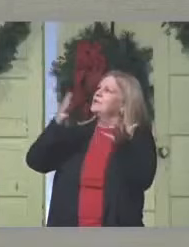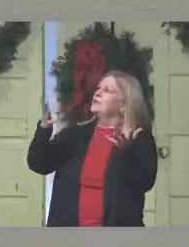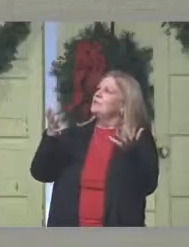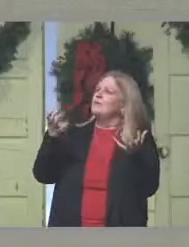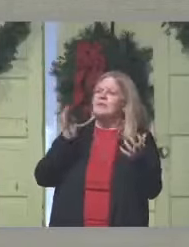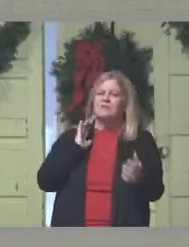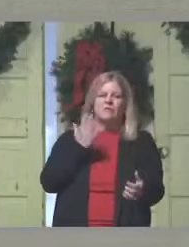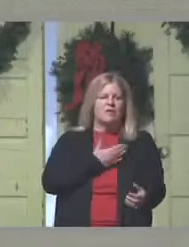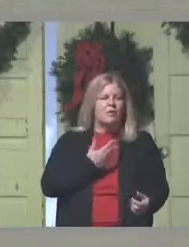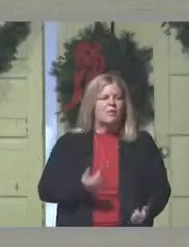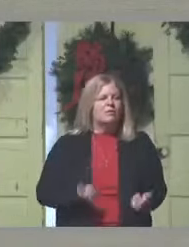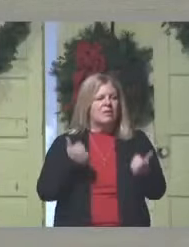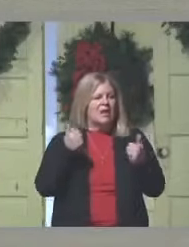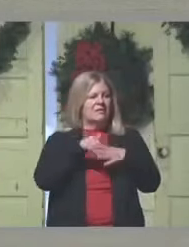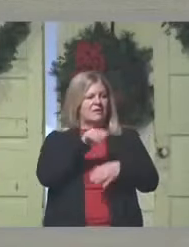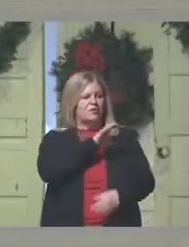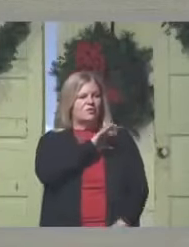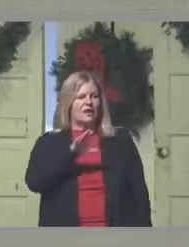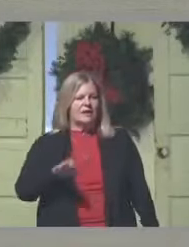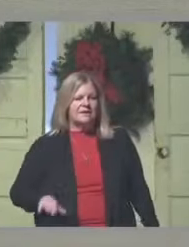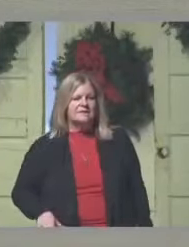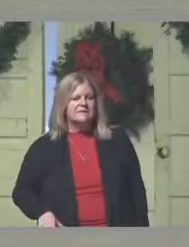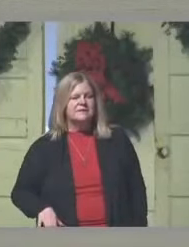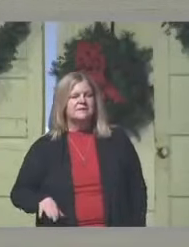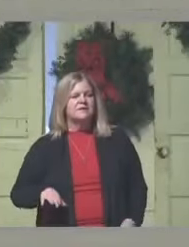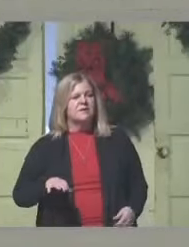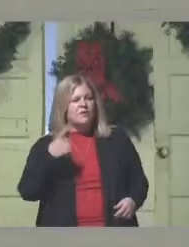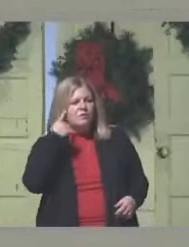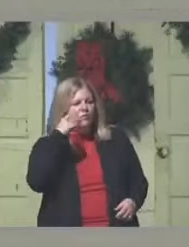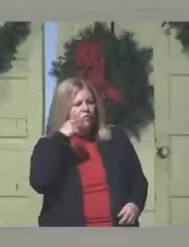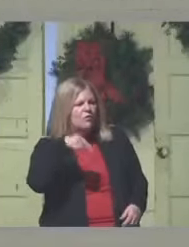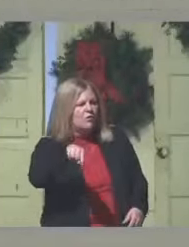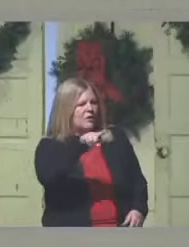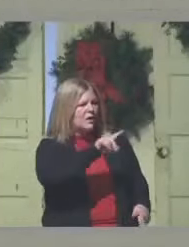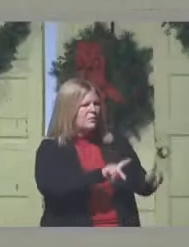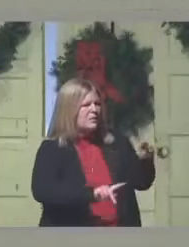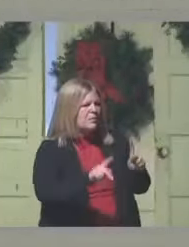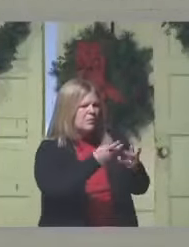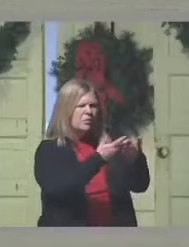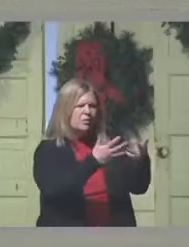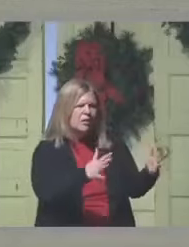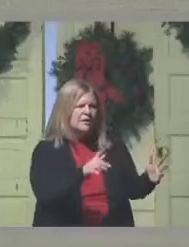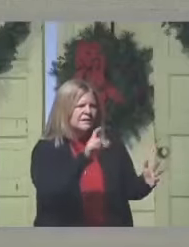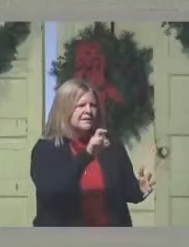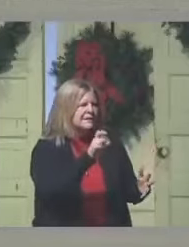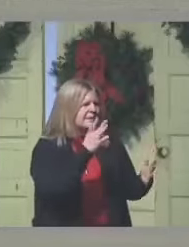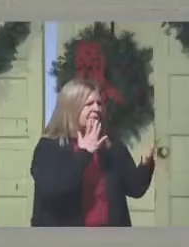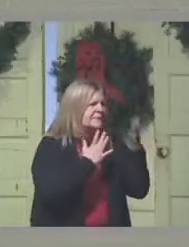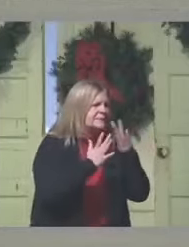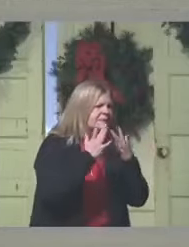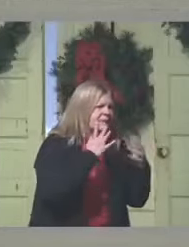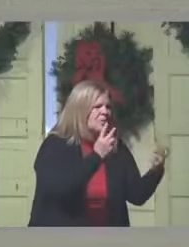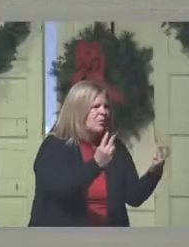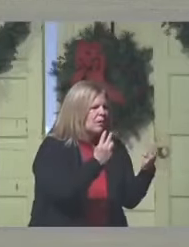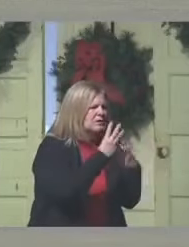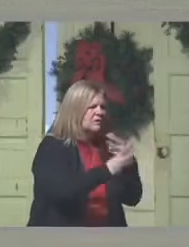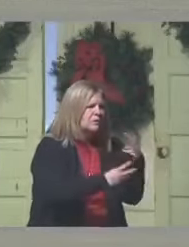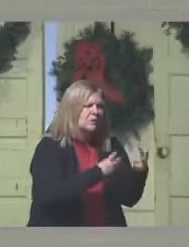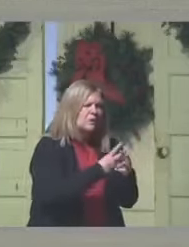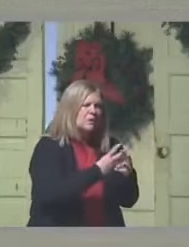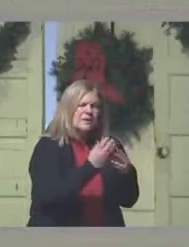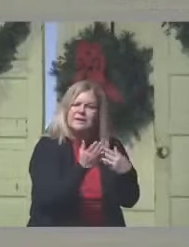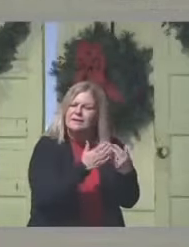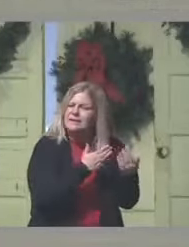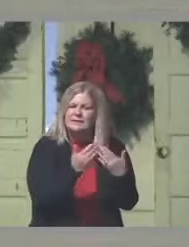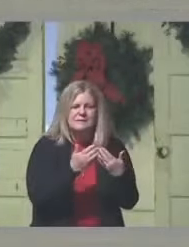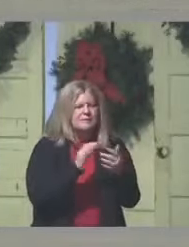our lives in Christ, to a lost and deceived, a needy, and a watching world. No matter, folks,